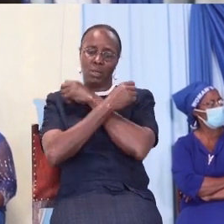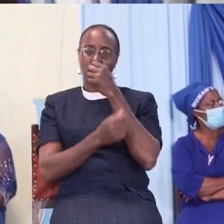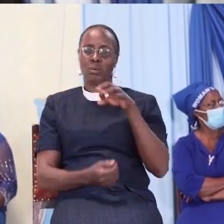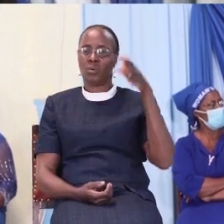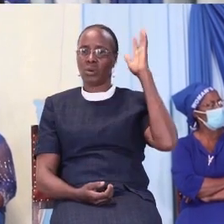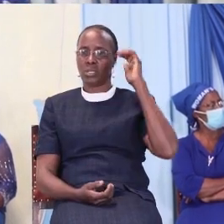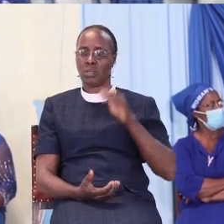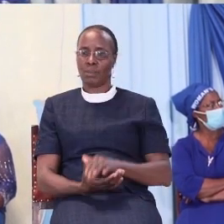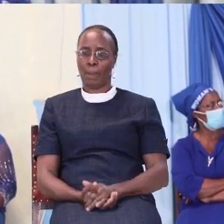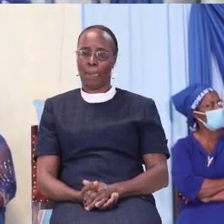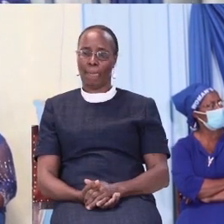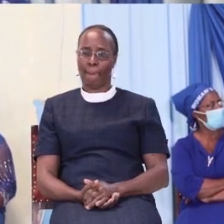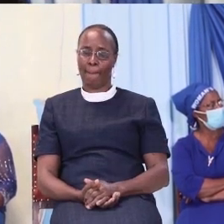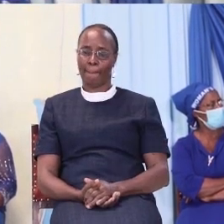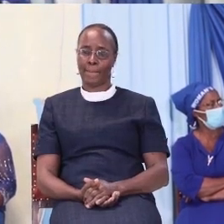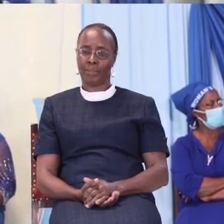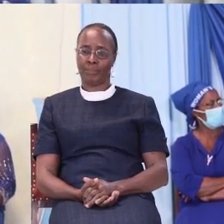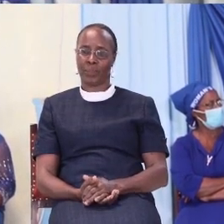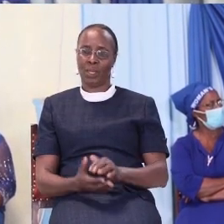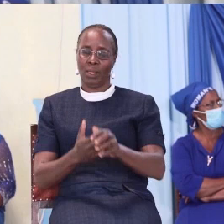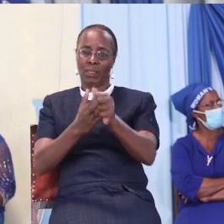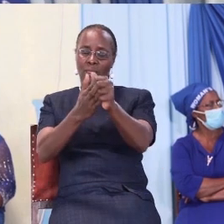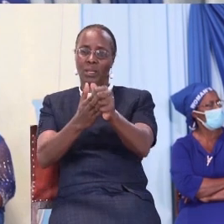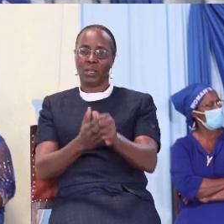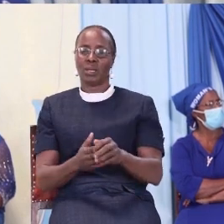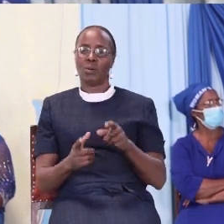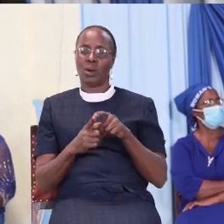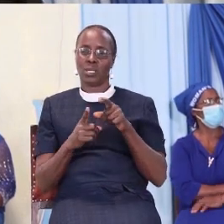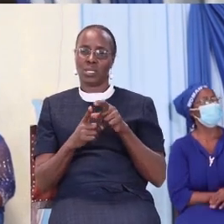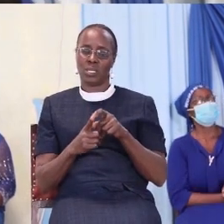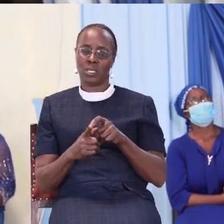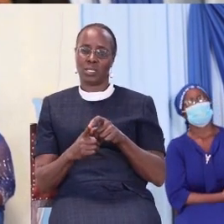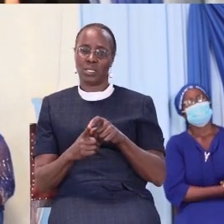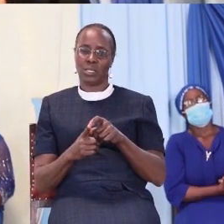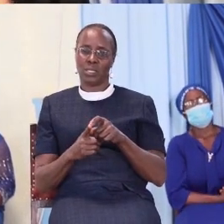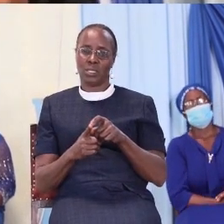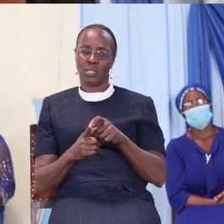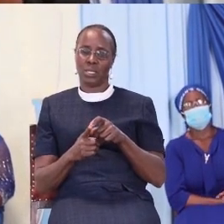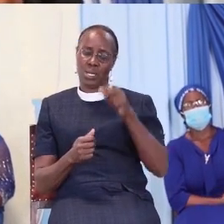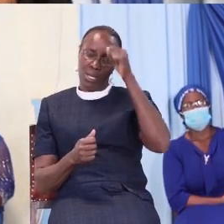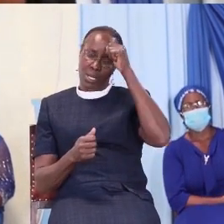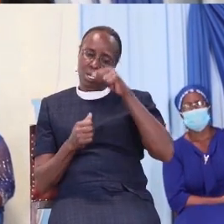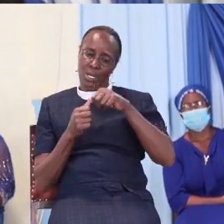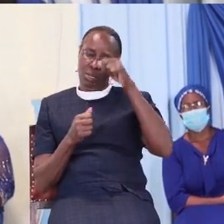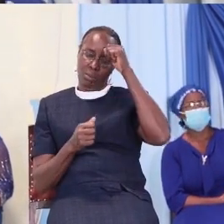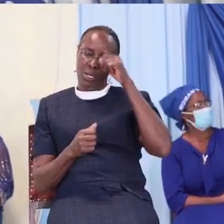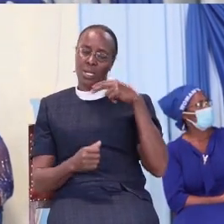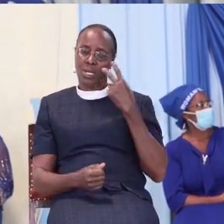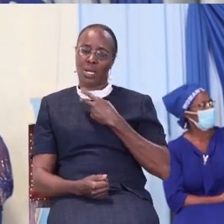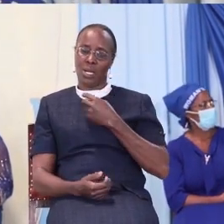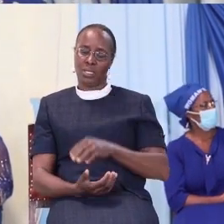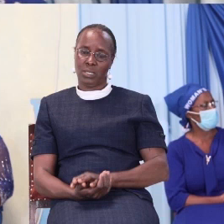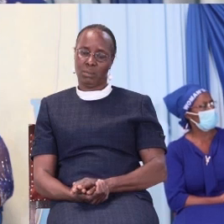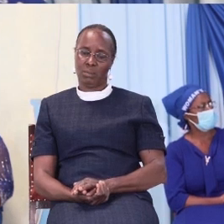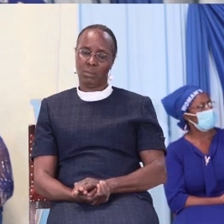The guiding ones, or the call to worship, reminded us from the book of 1 John chapter 4 and